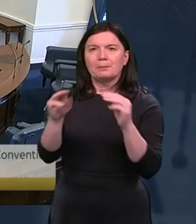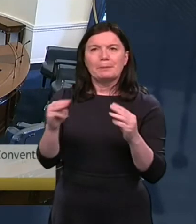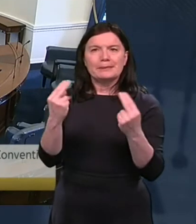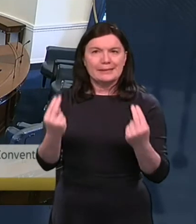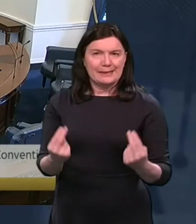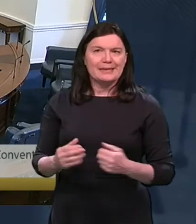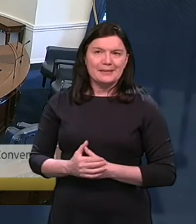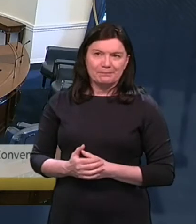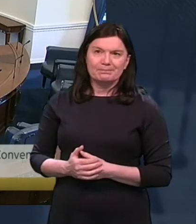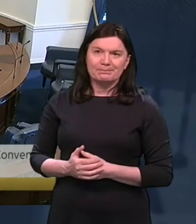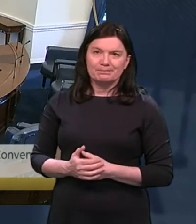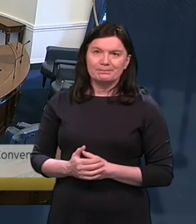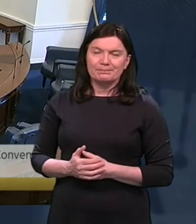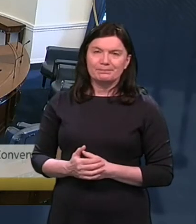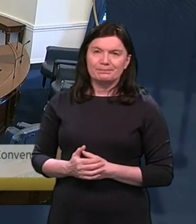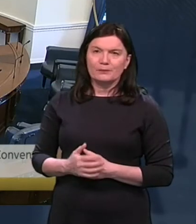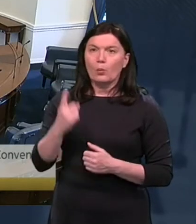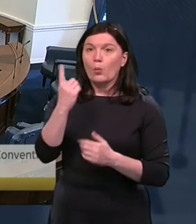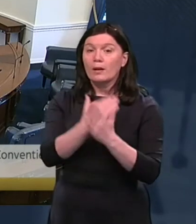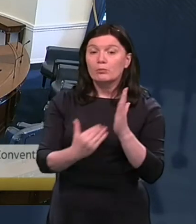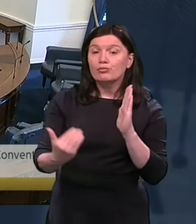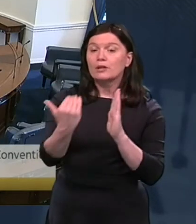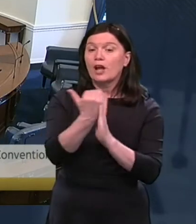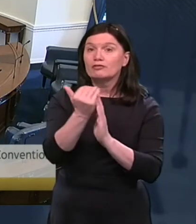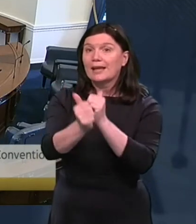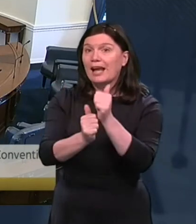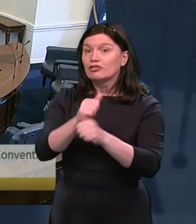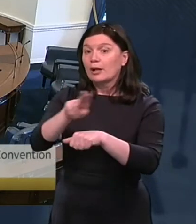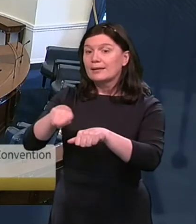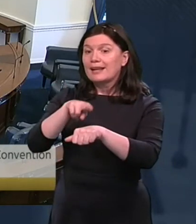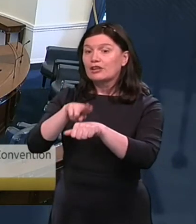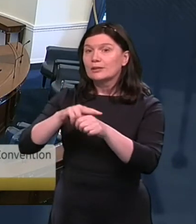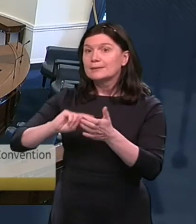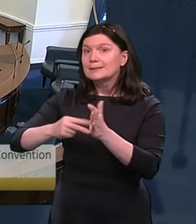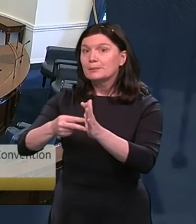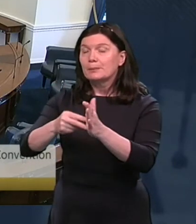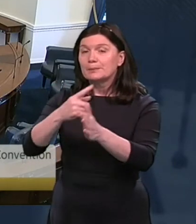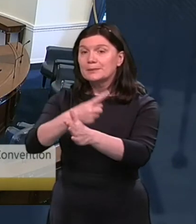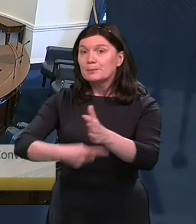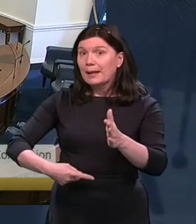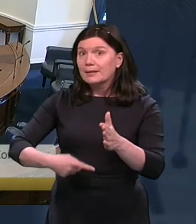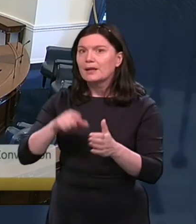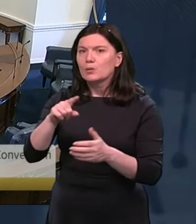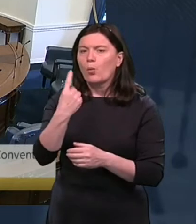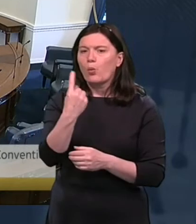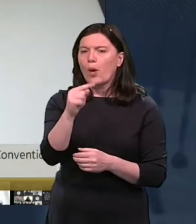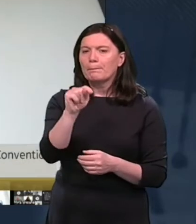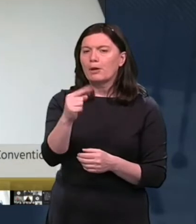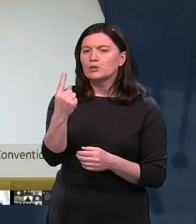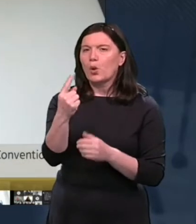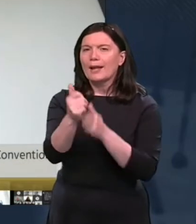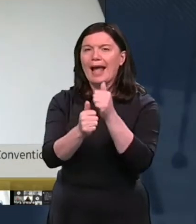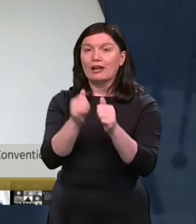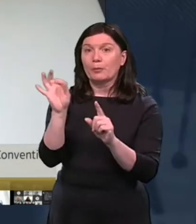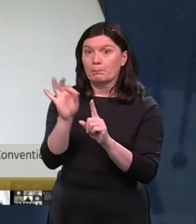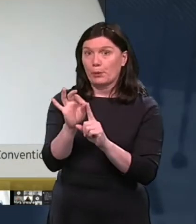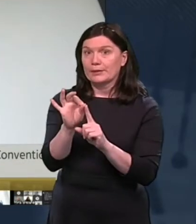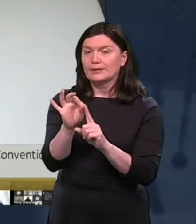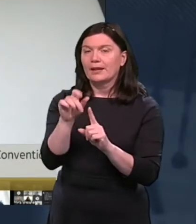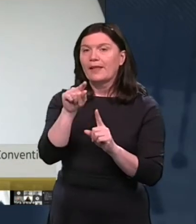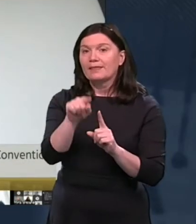One of the priority actions under the National Disability Plan was Action 1.1, which, as I mentioned before, led